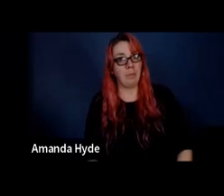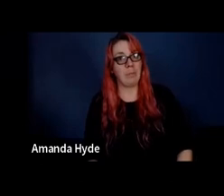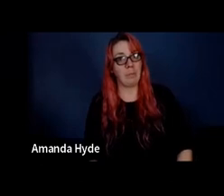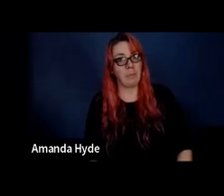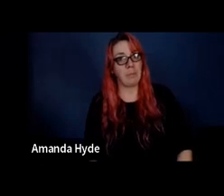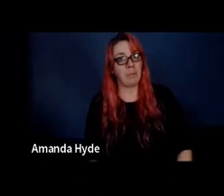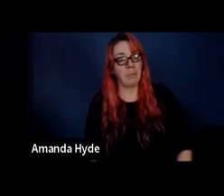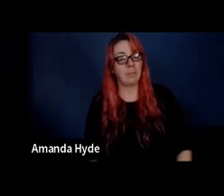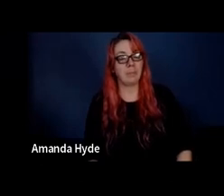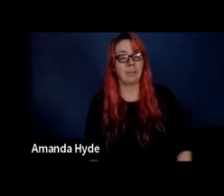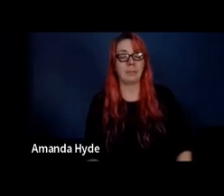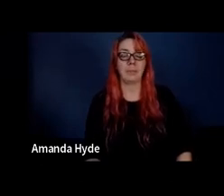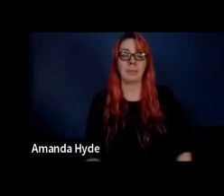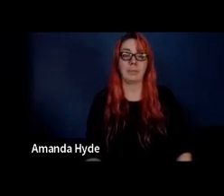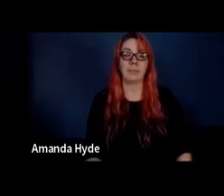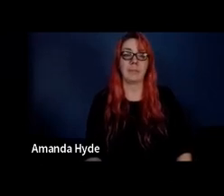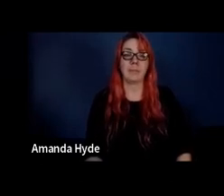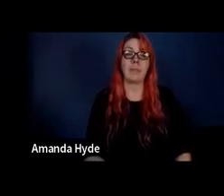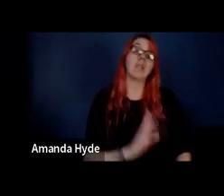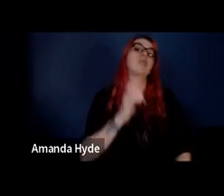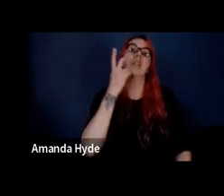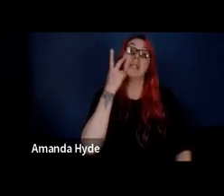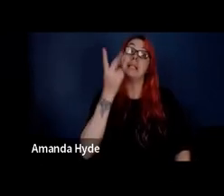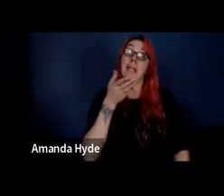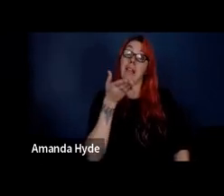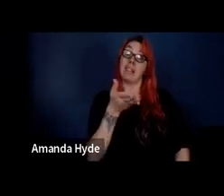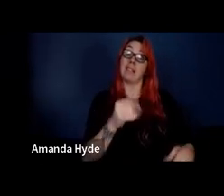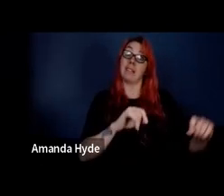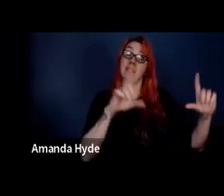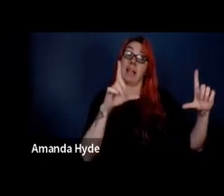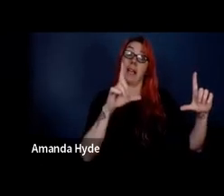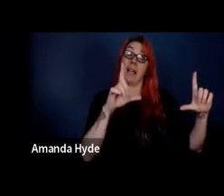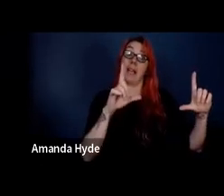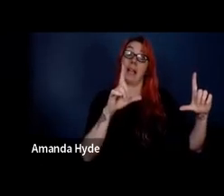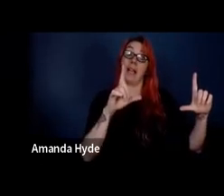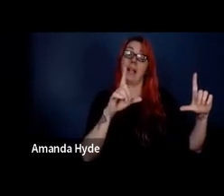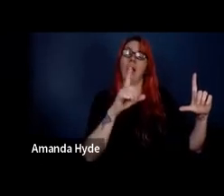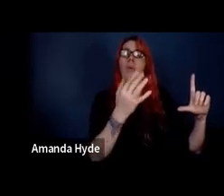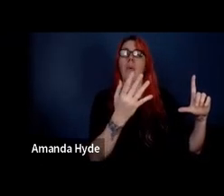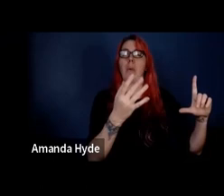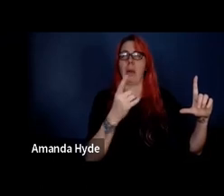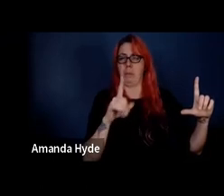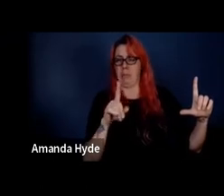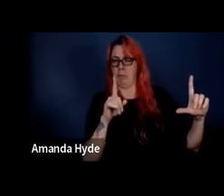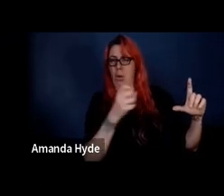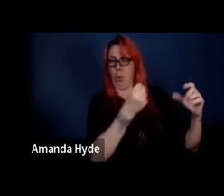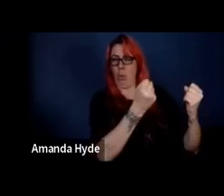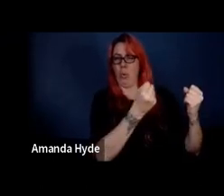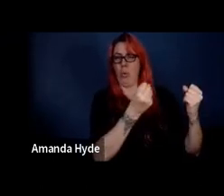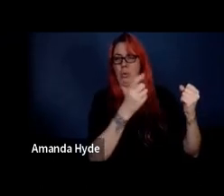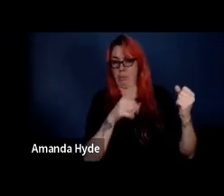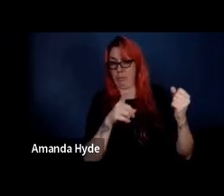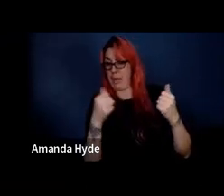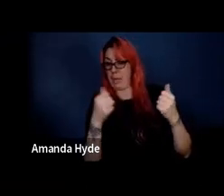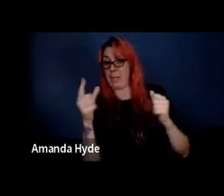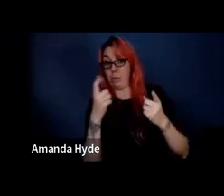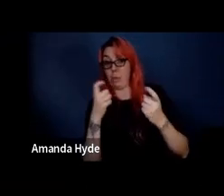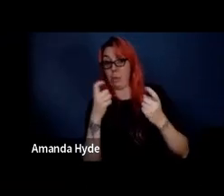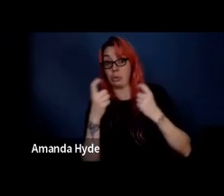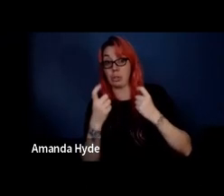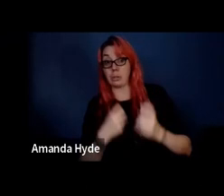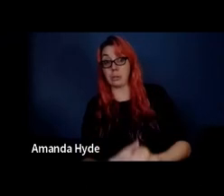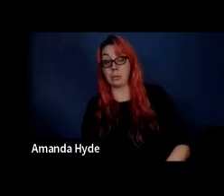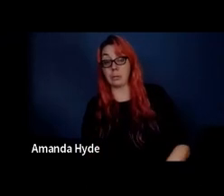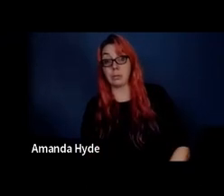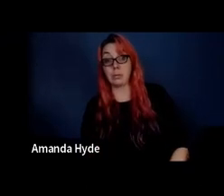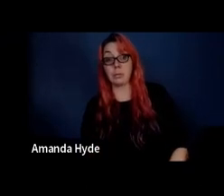just pause here for a second and just see, before I move to this piece, if there's any questions about,